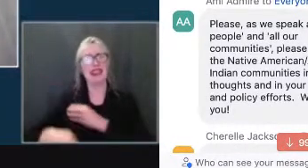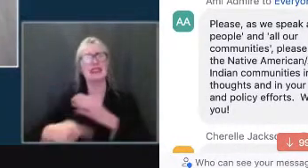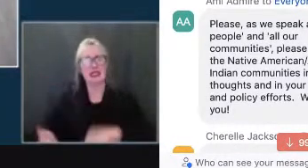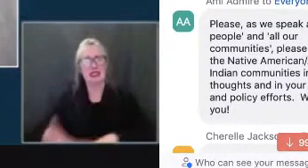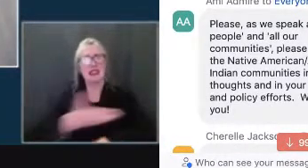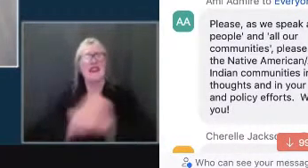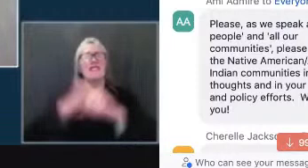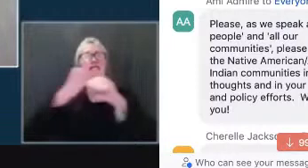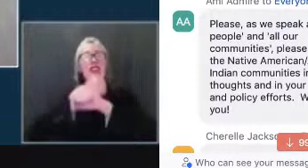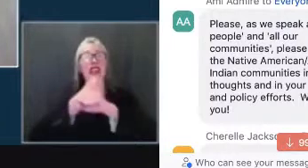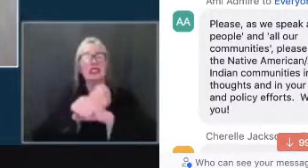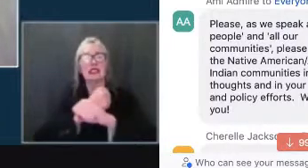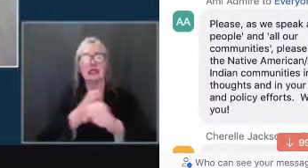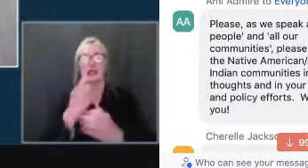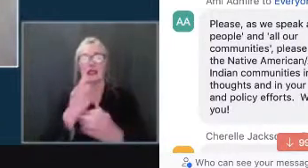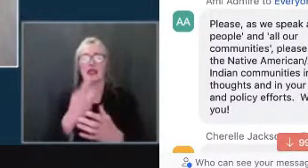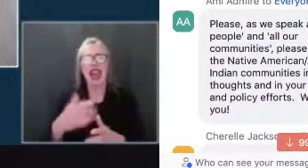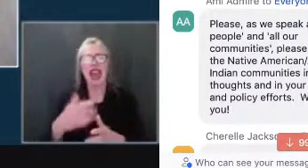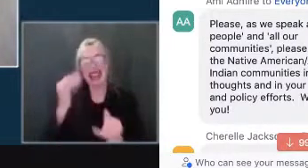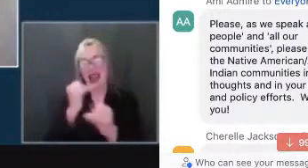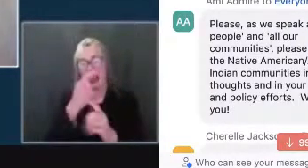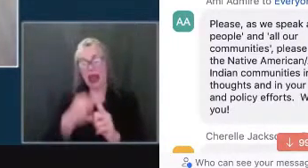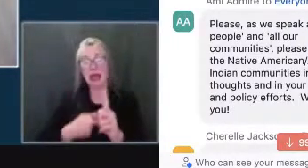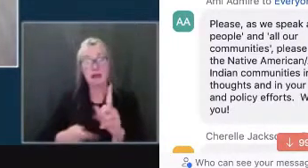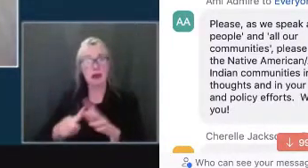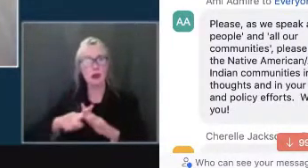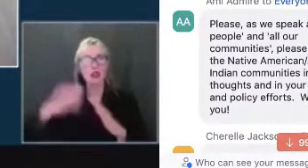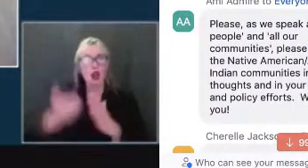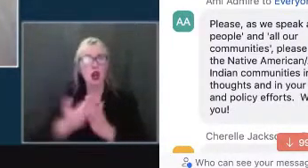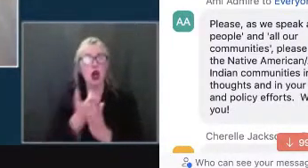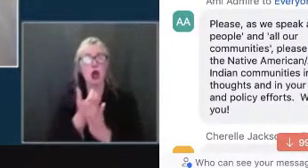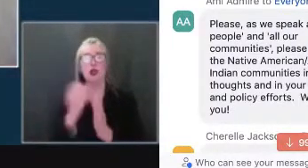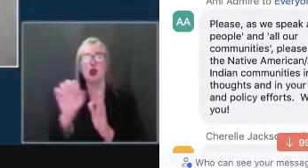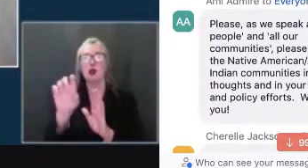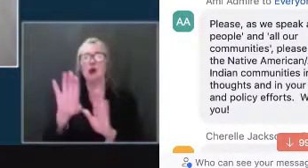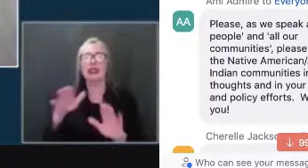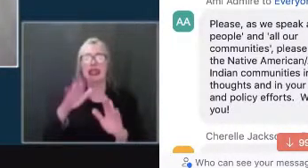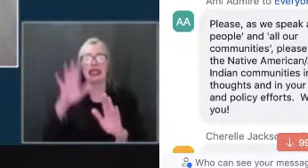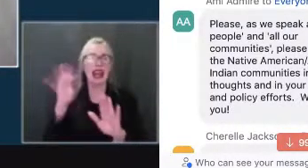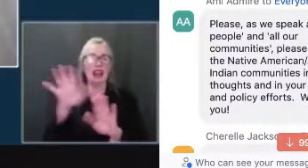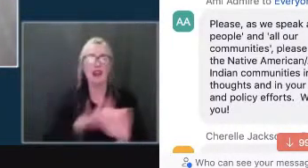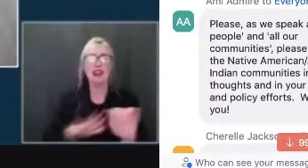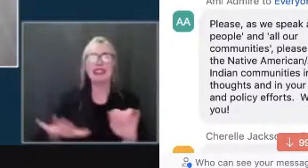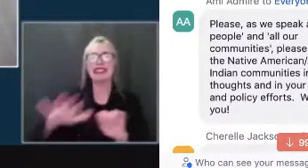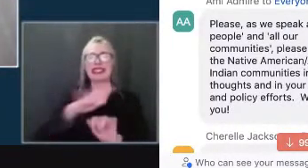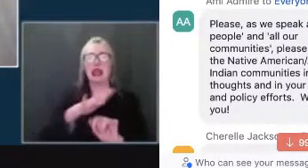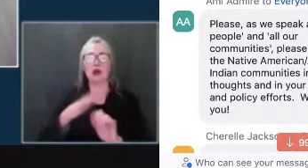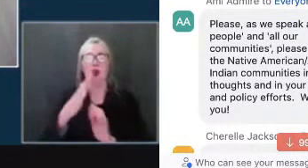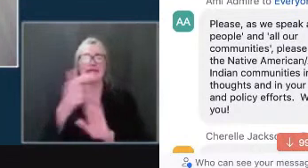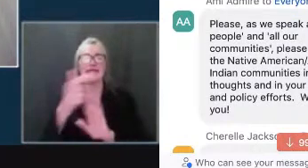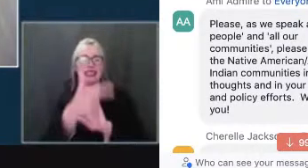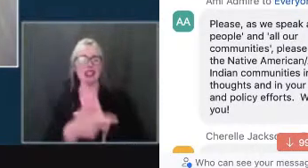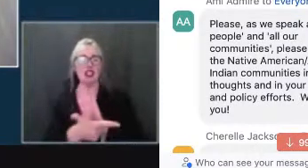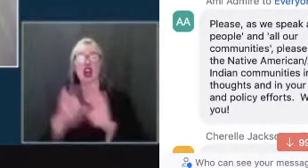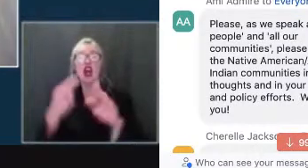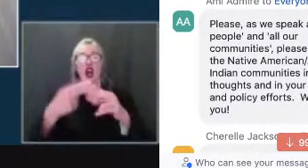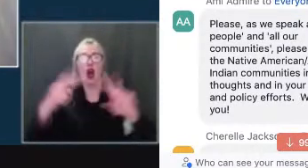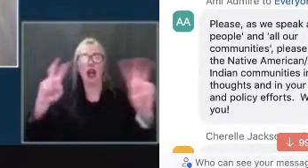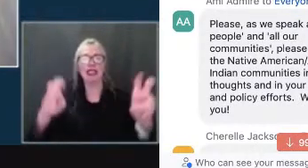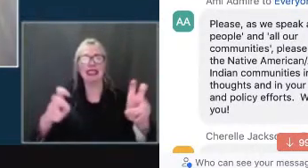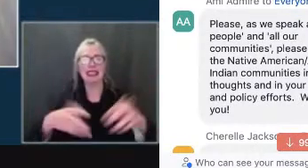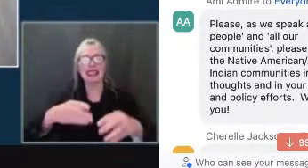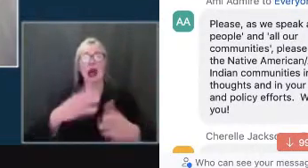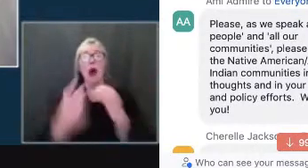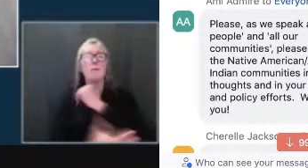last month, we launched a new statewide initiative called End Poverty in California to upset the setup and end